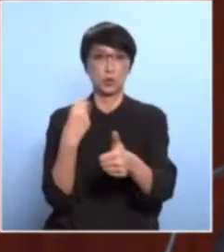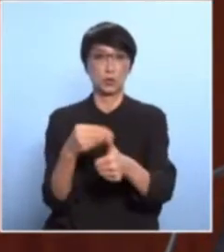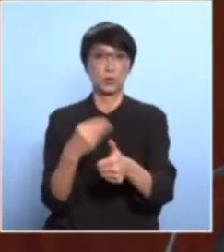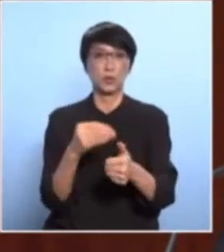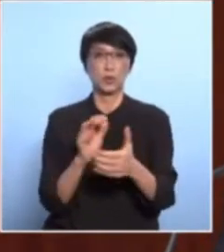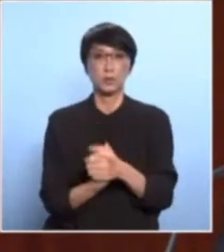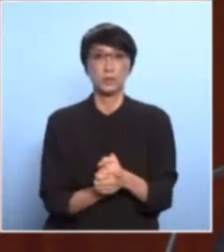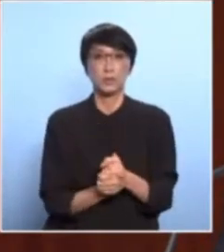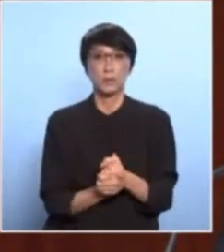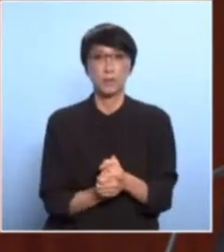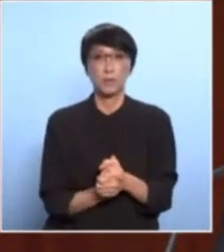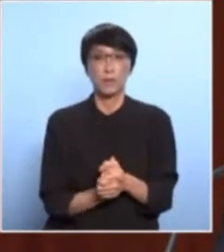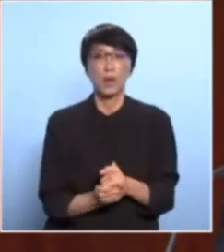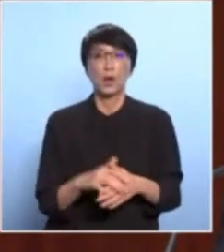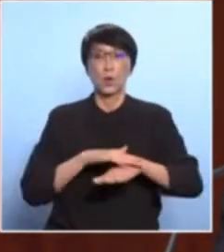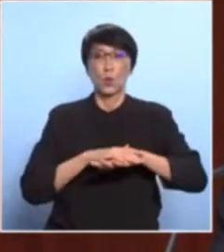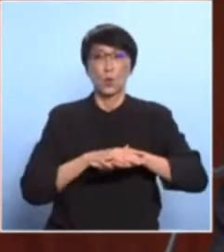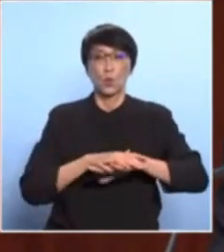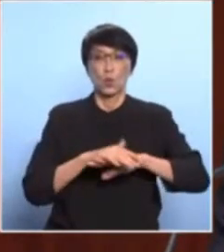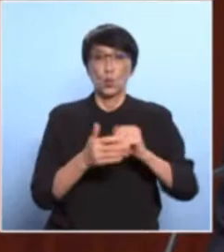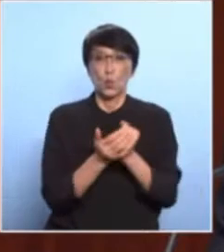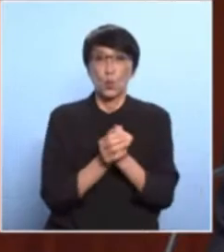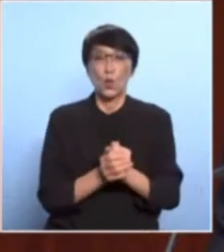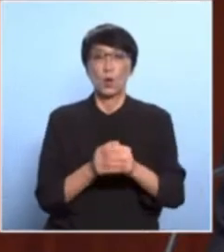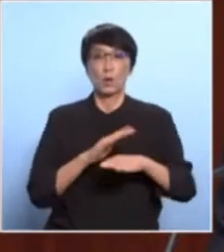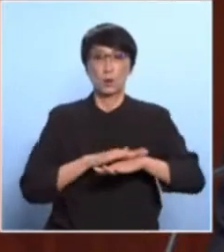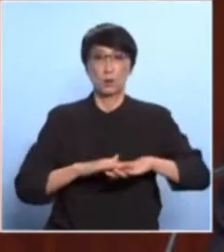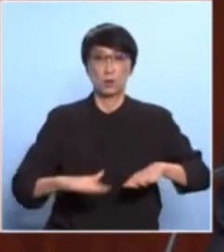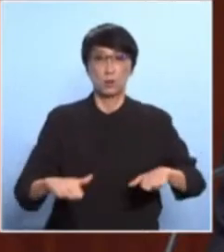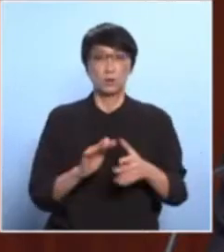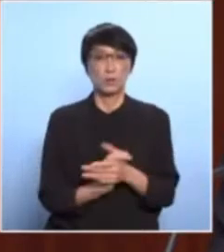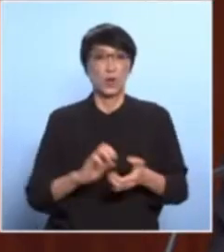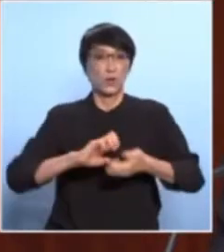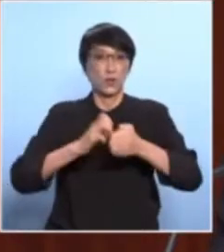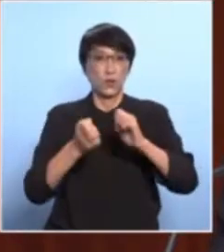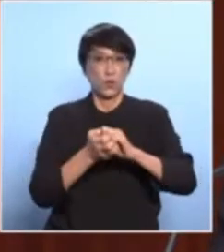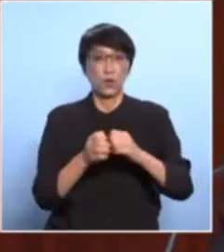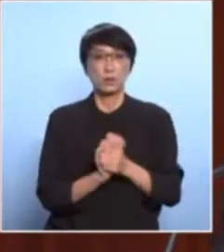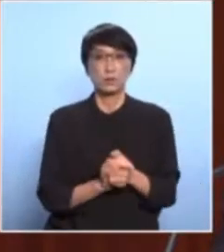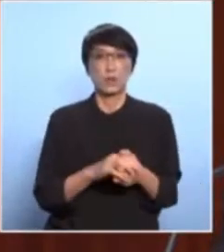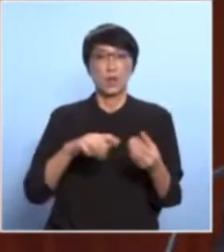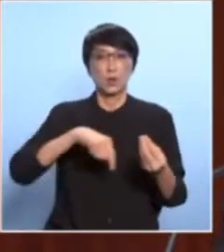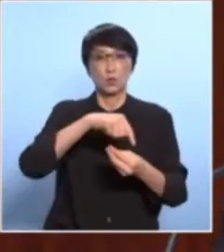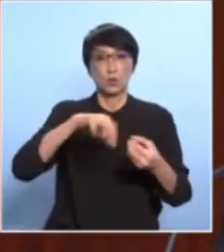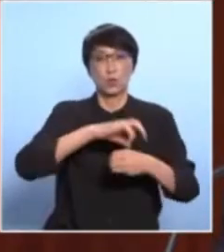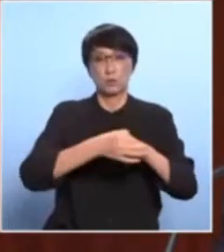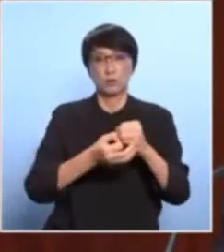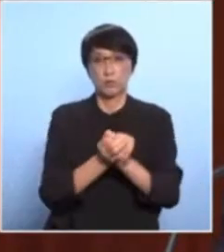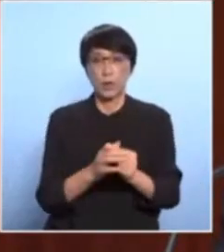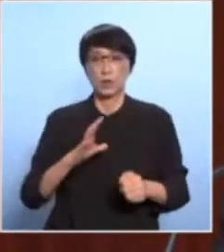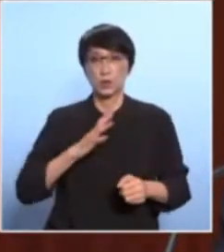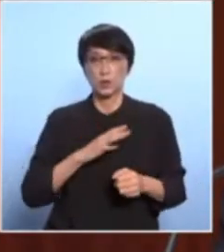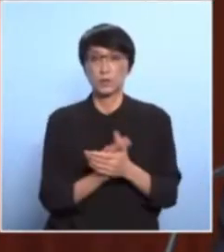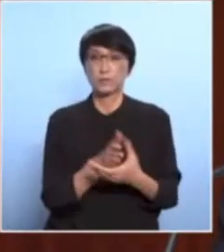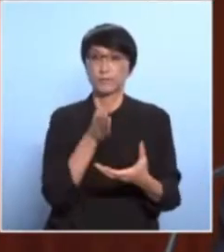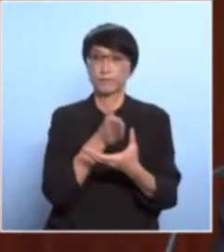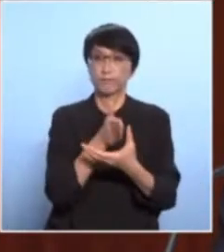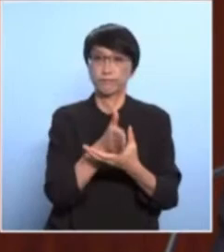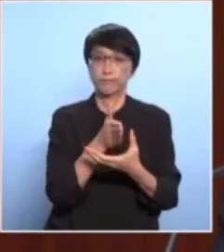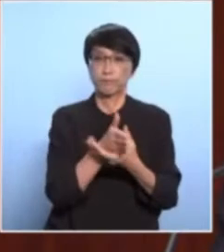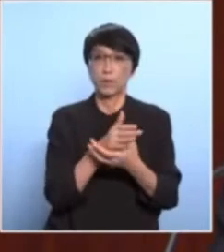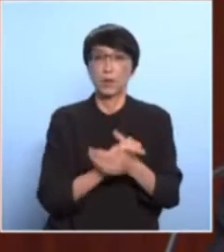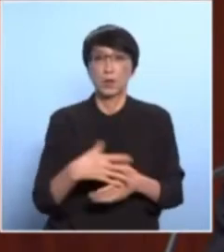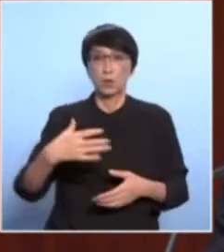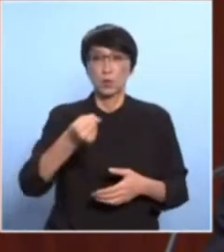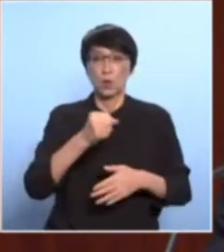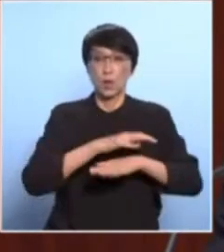civil servants to nurture their patriotism and sense of national security. This will help civil servants to be more conscious of the importance of